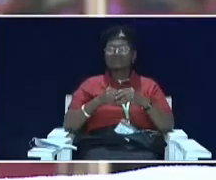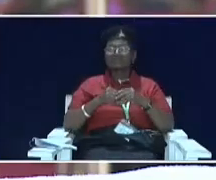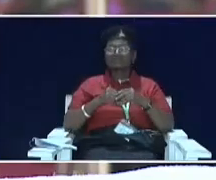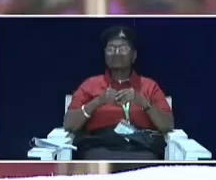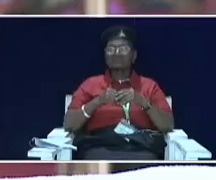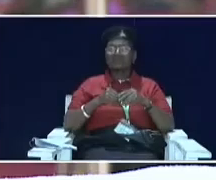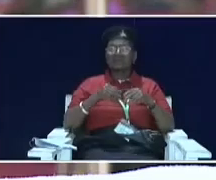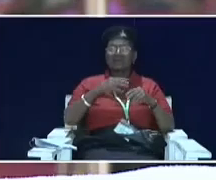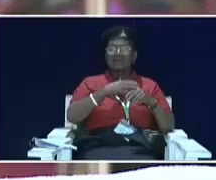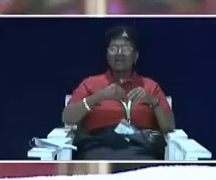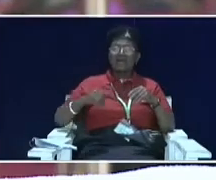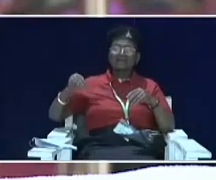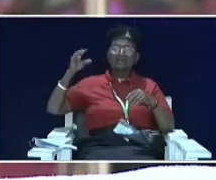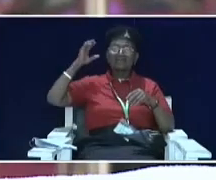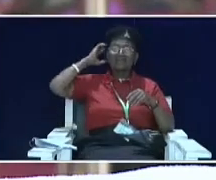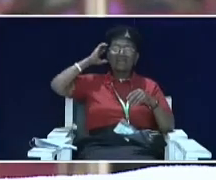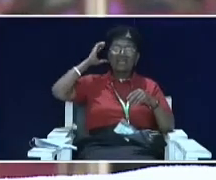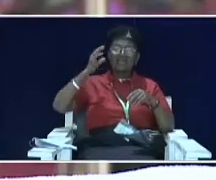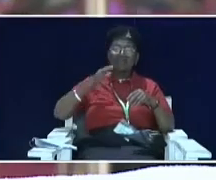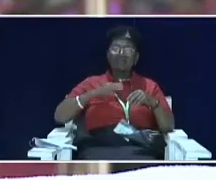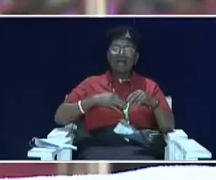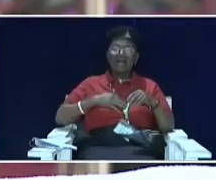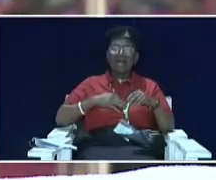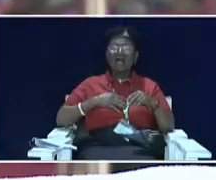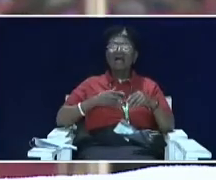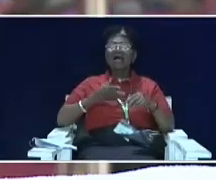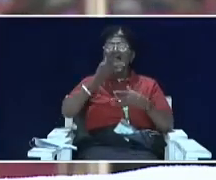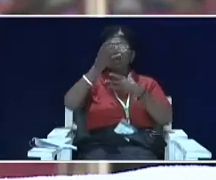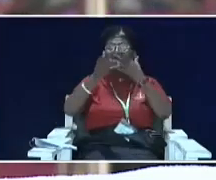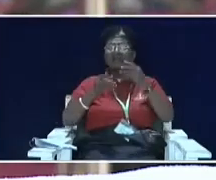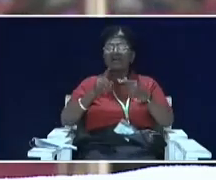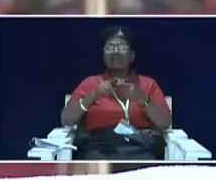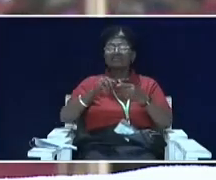I hear my cry tonight.